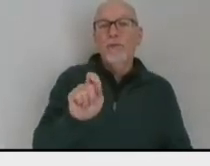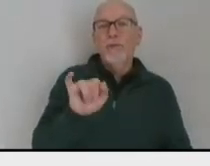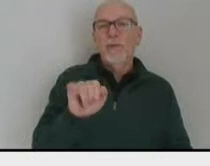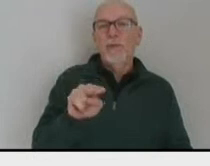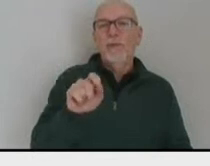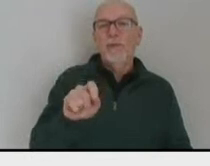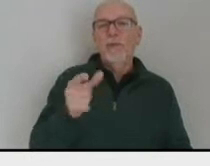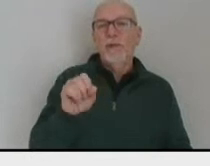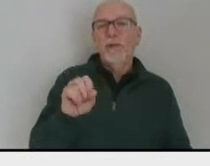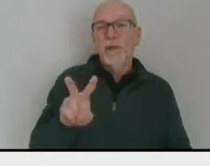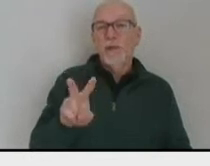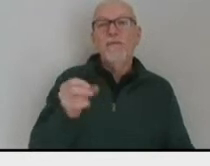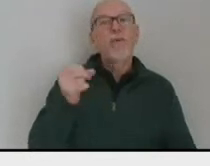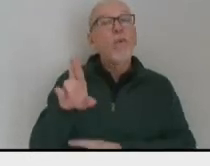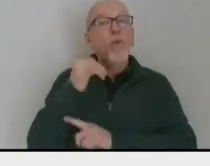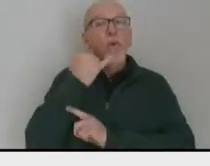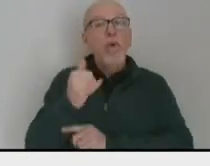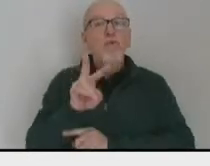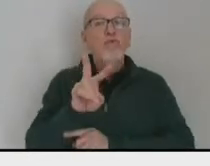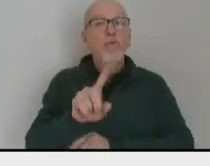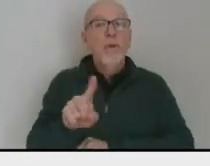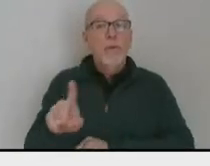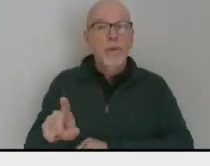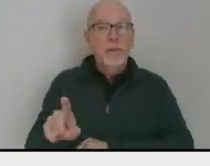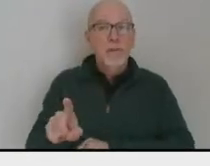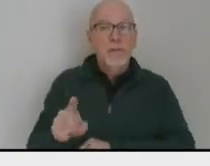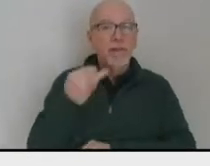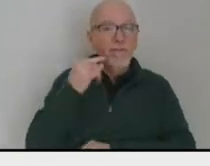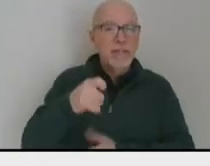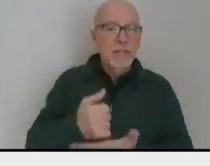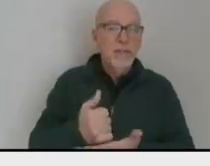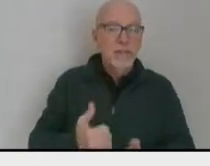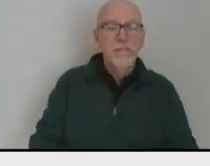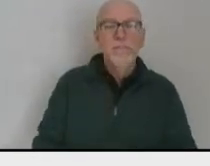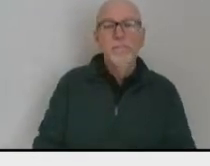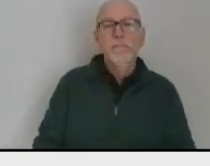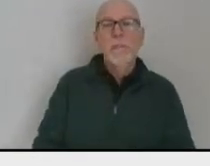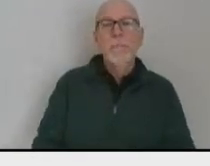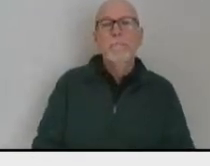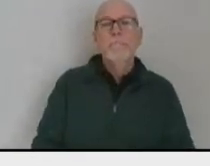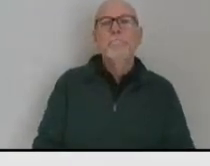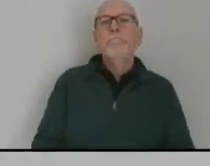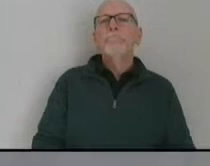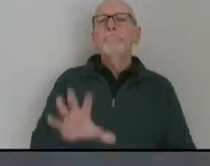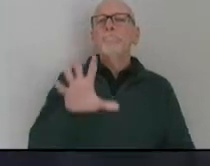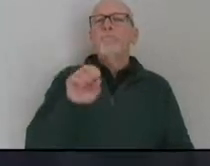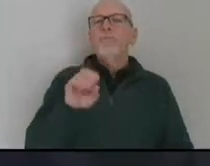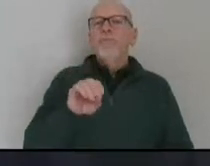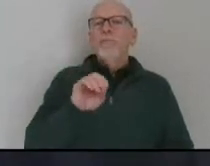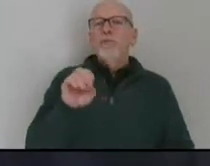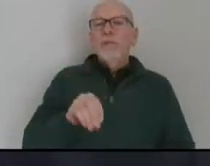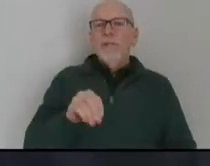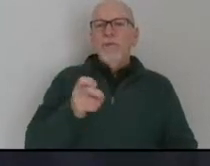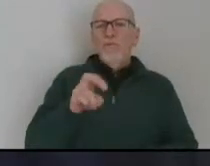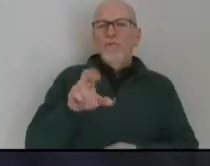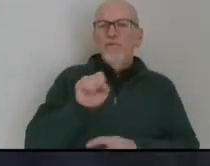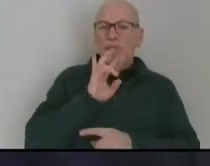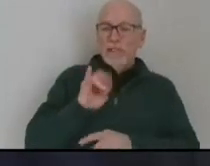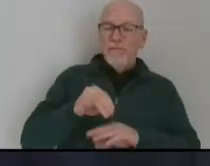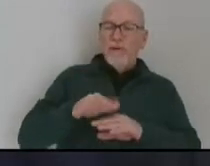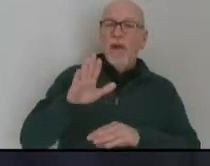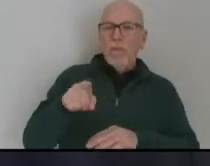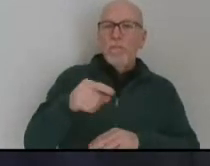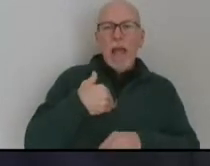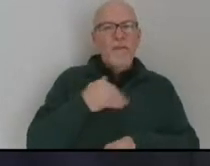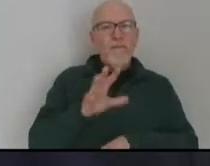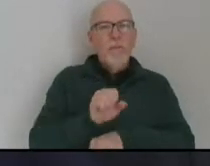ourshot.in.gov or call 211 if you need assistance. About 50% of Hoosiers age 70 and older have scheduled an appointment